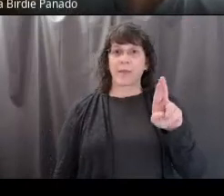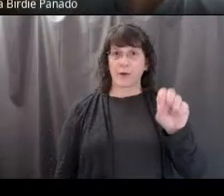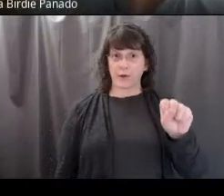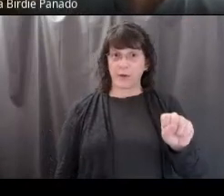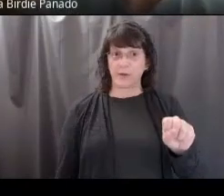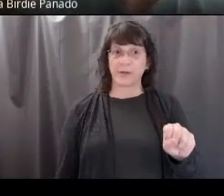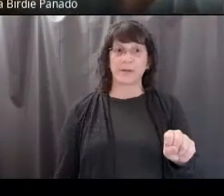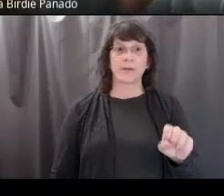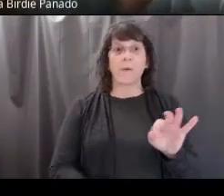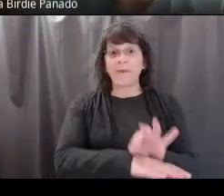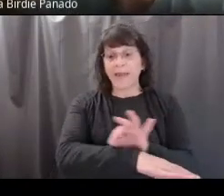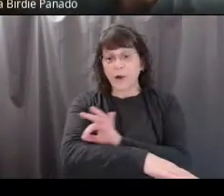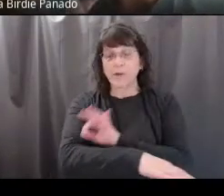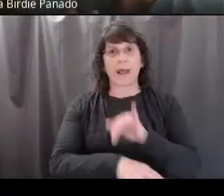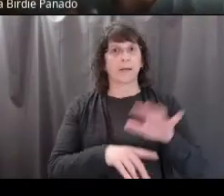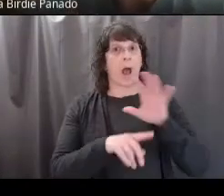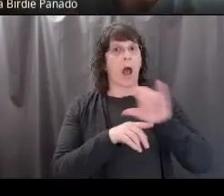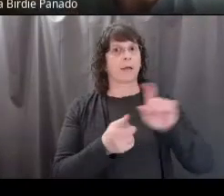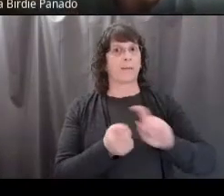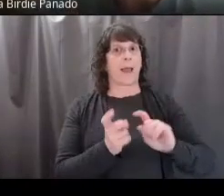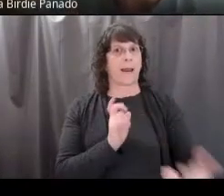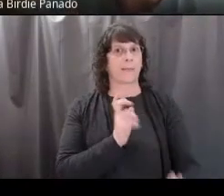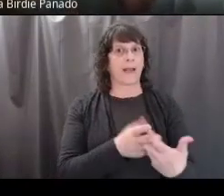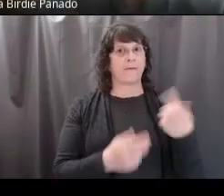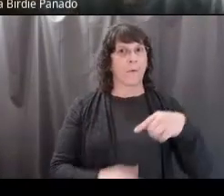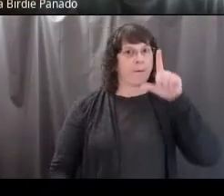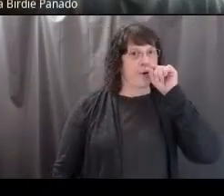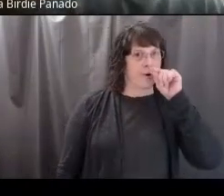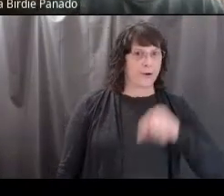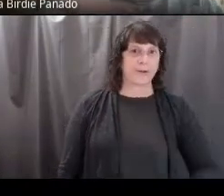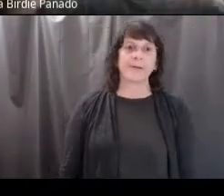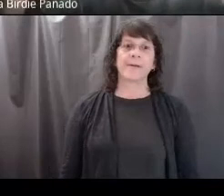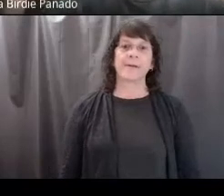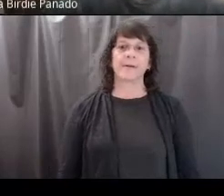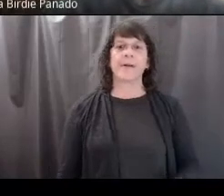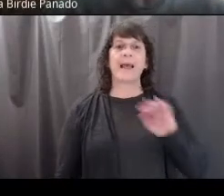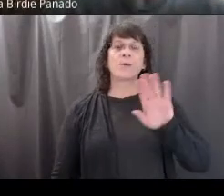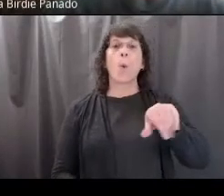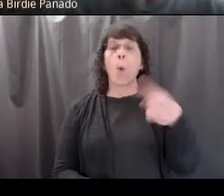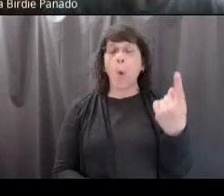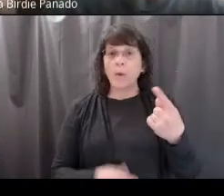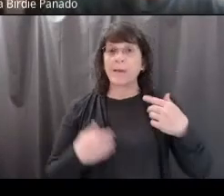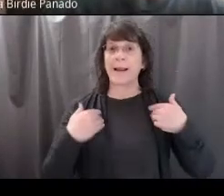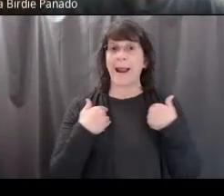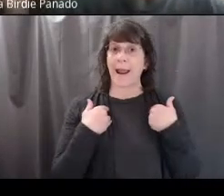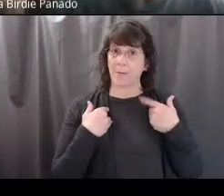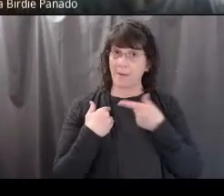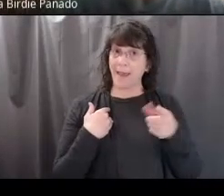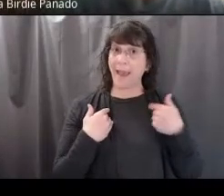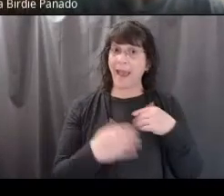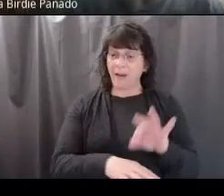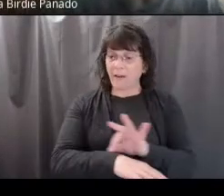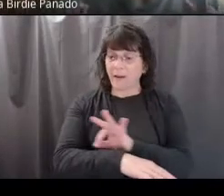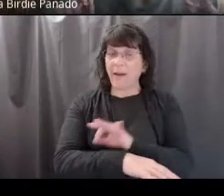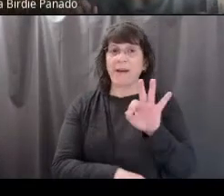So feathers are an awesome adaptation for birds. They are the only animal that has